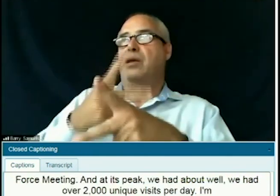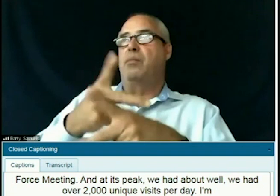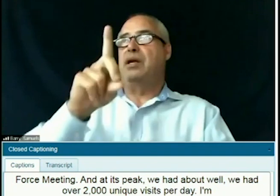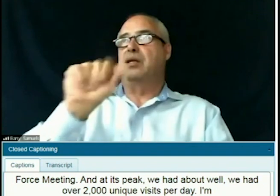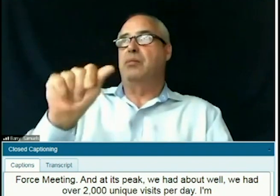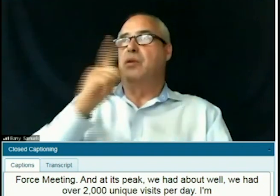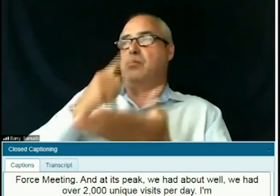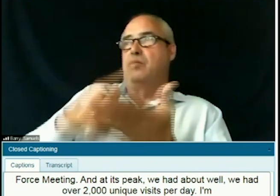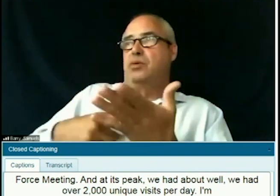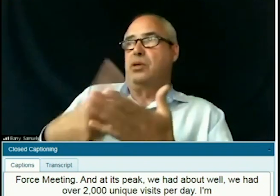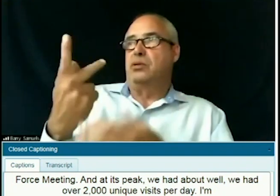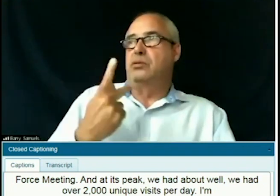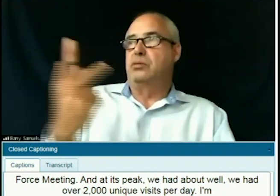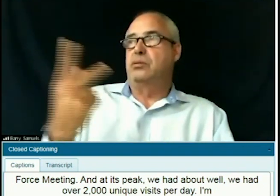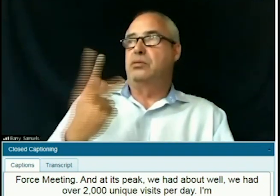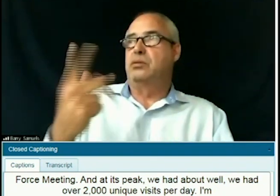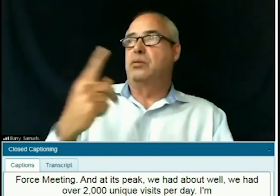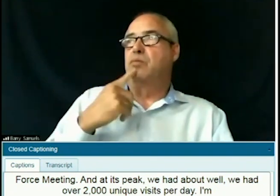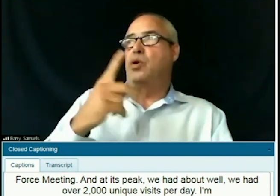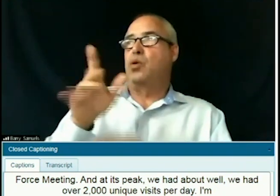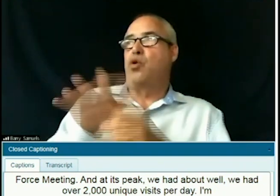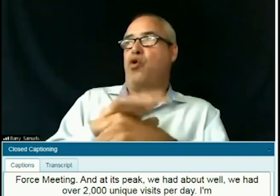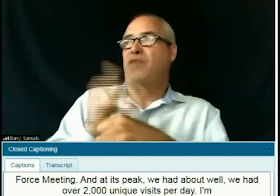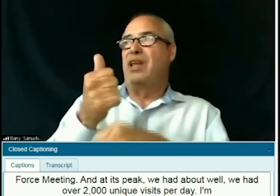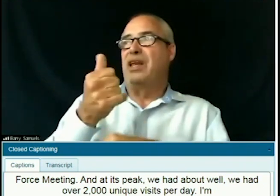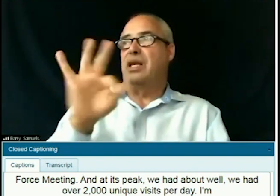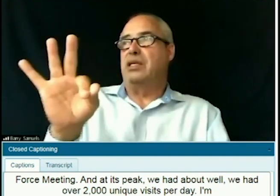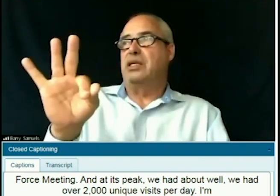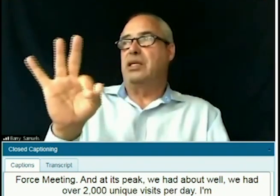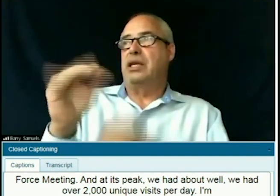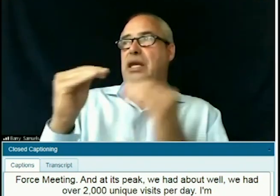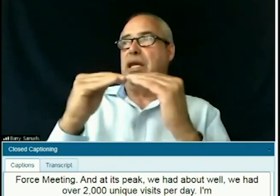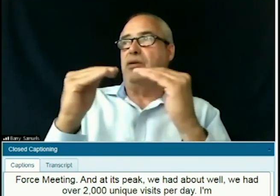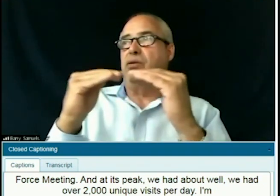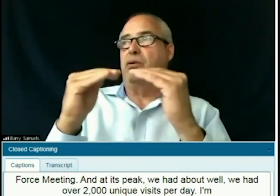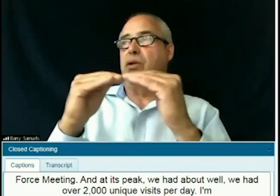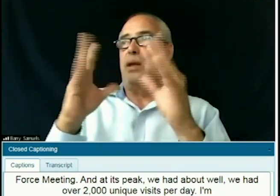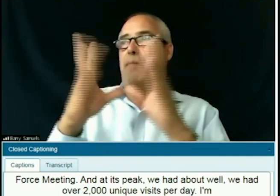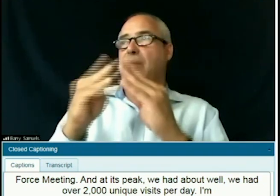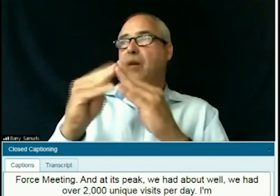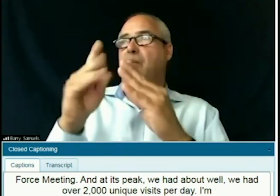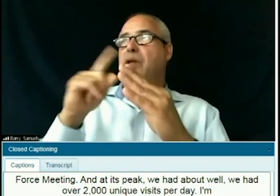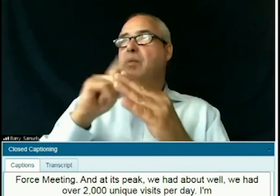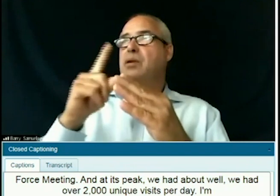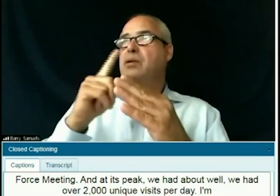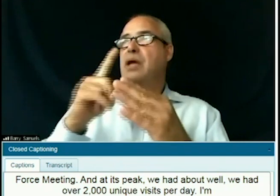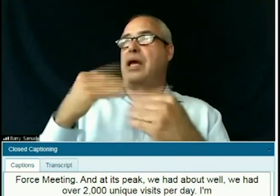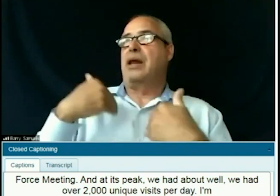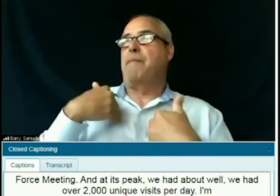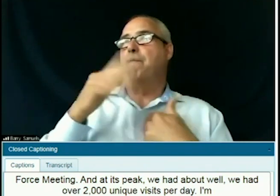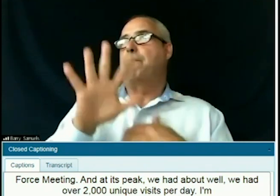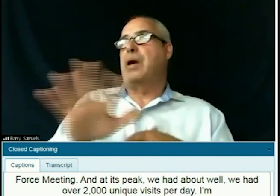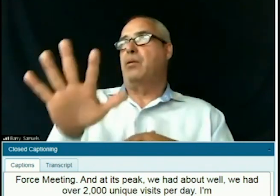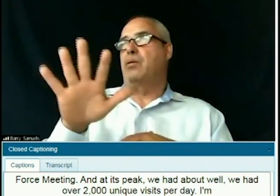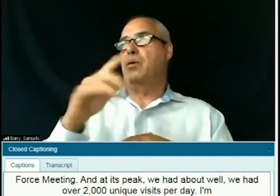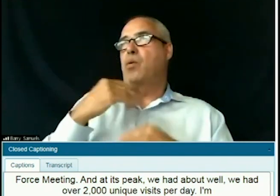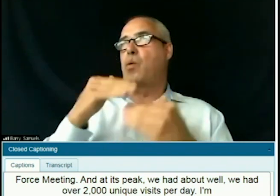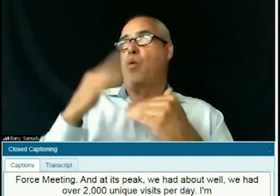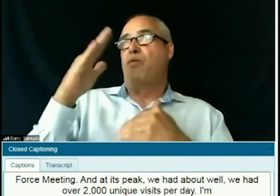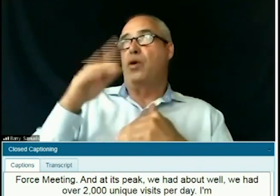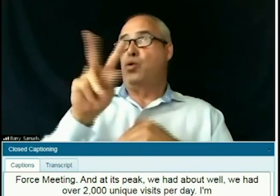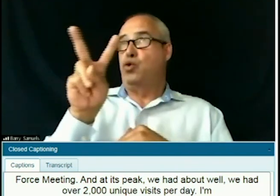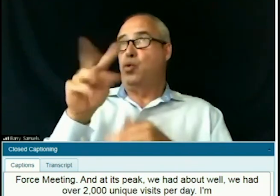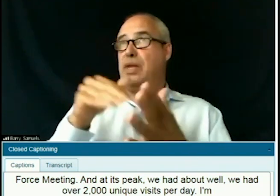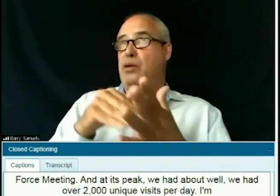this project at a Biden-Harris COVID-19 Health Equity Task Force meeting. And at its peak, we had over 2,000